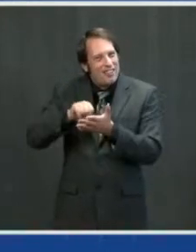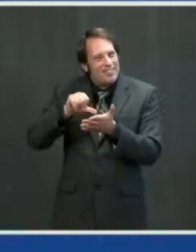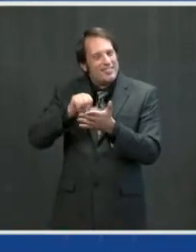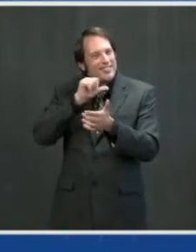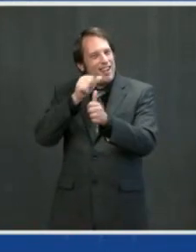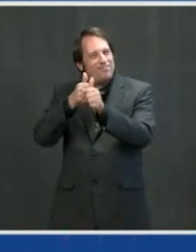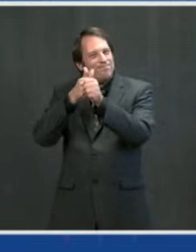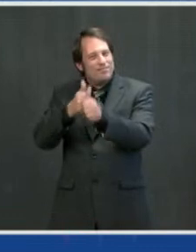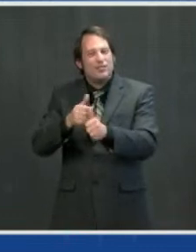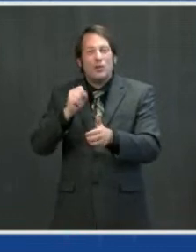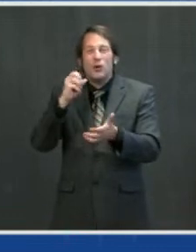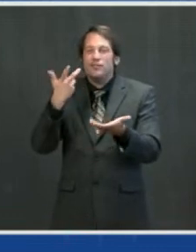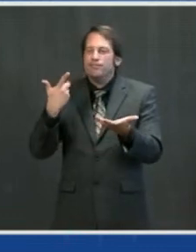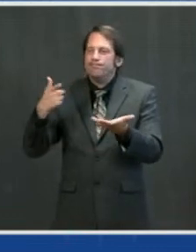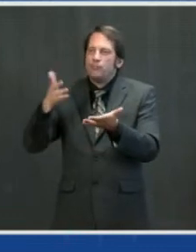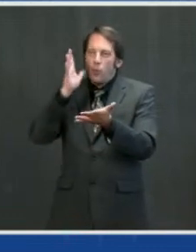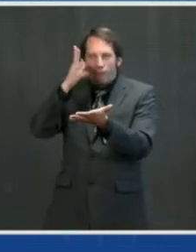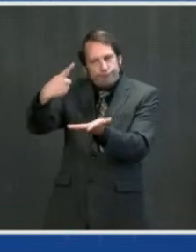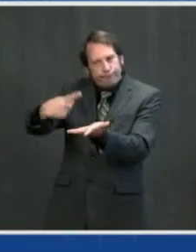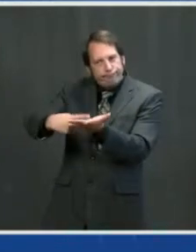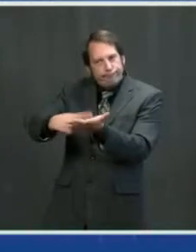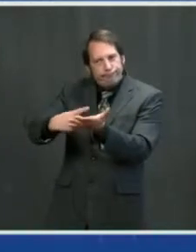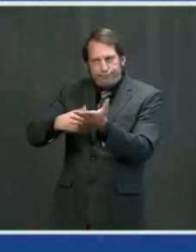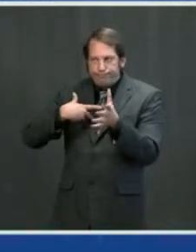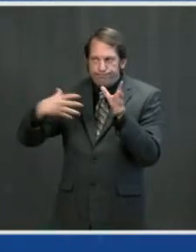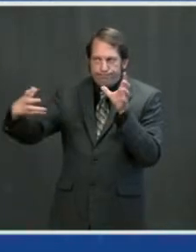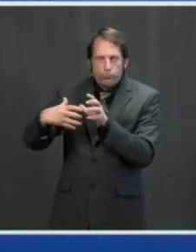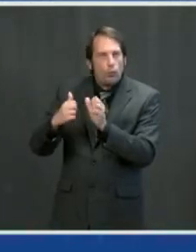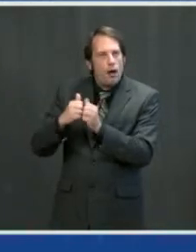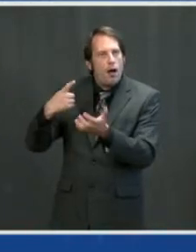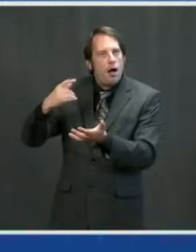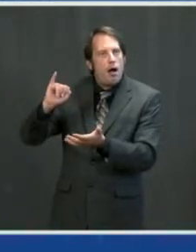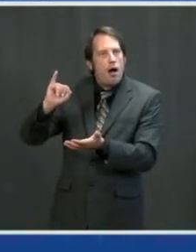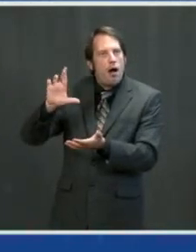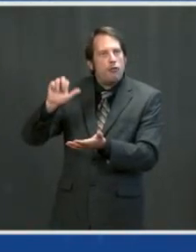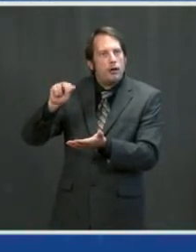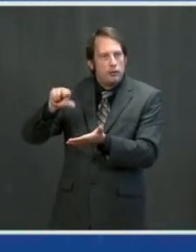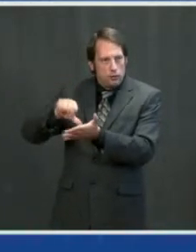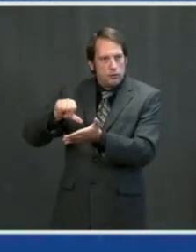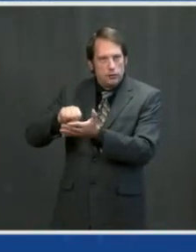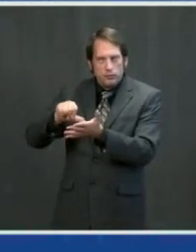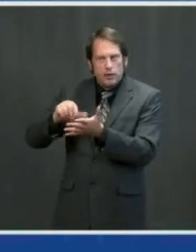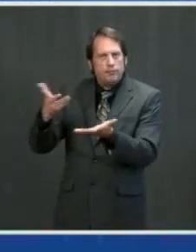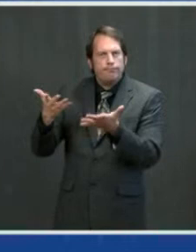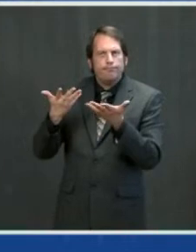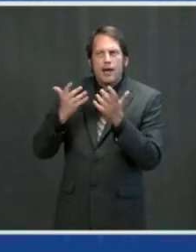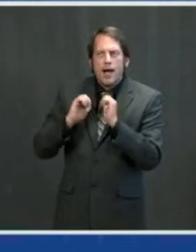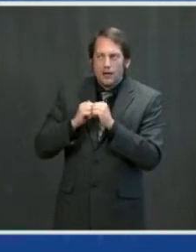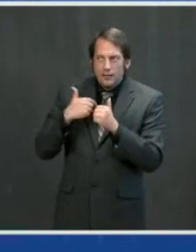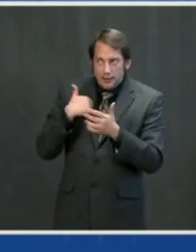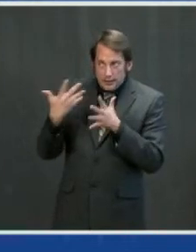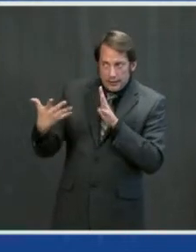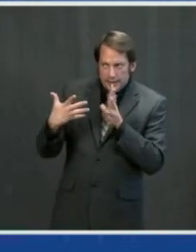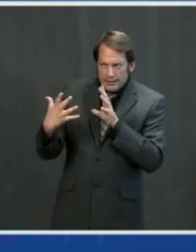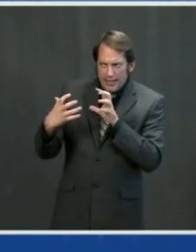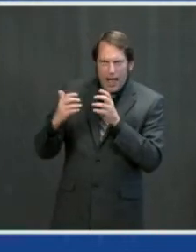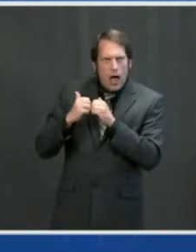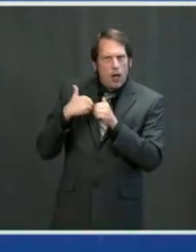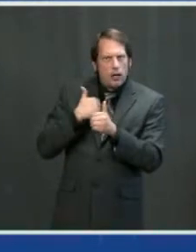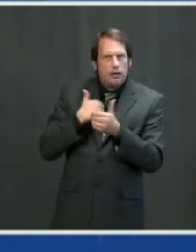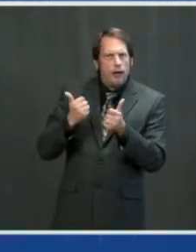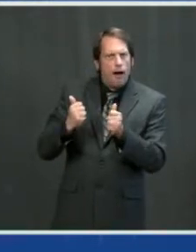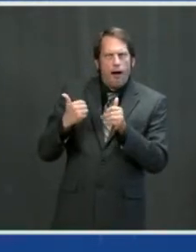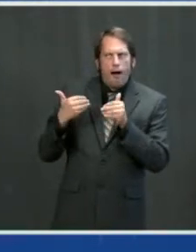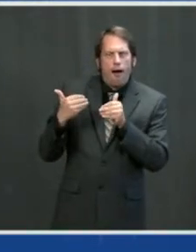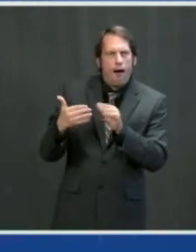our partners on how we move forward and what is needed to allow